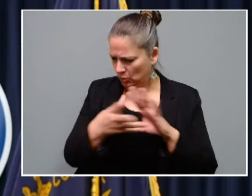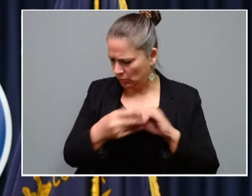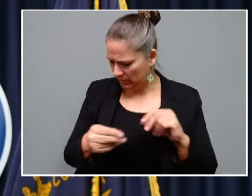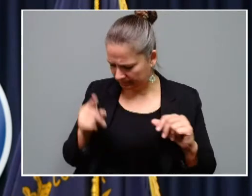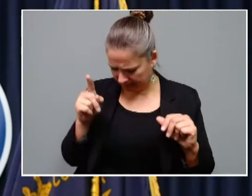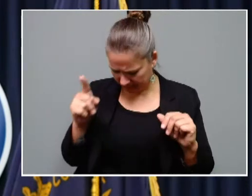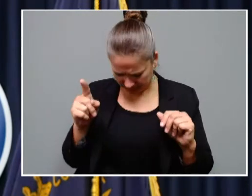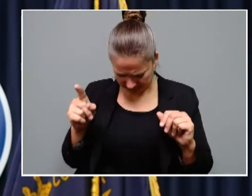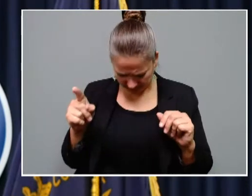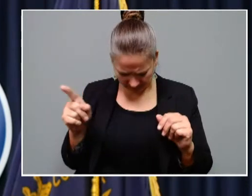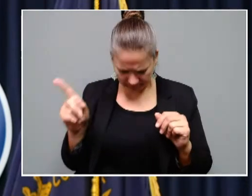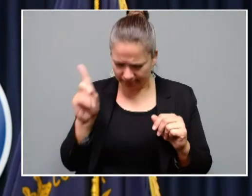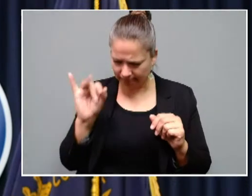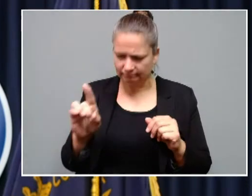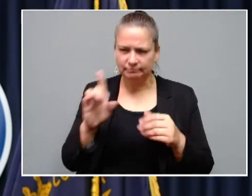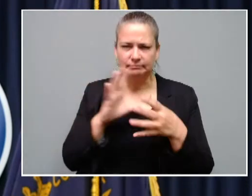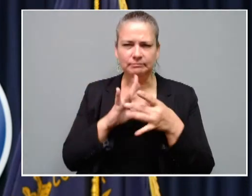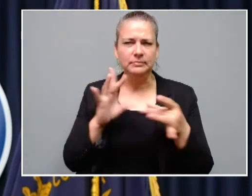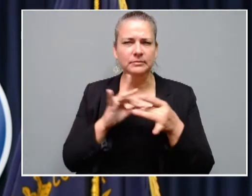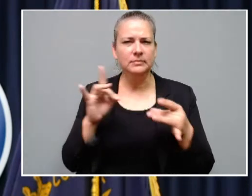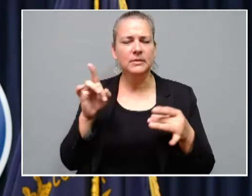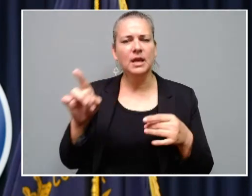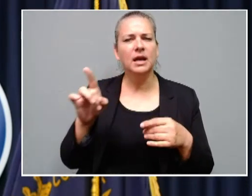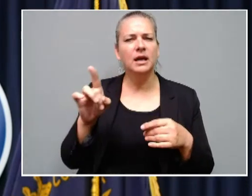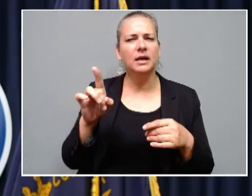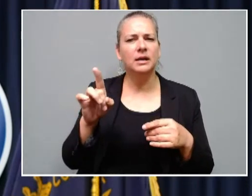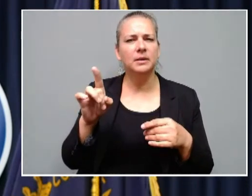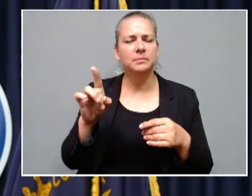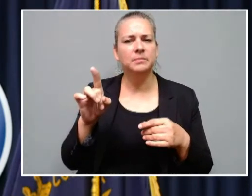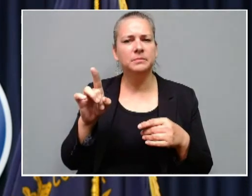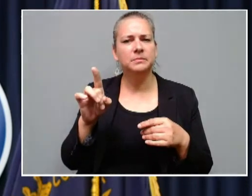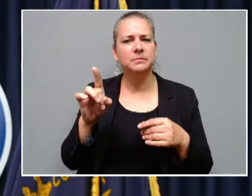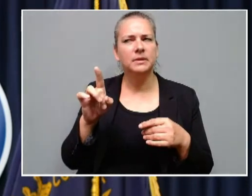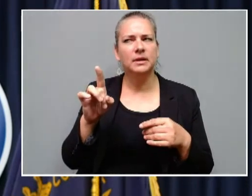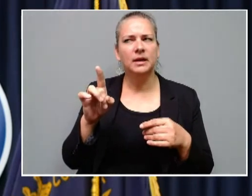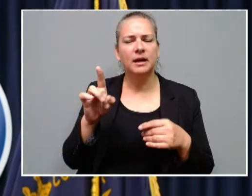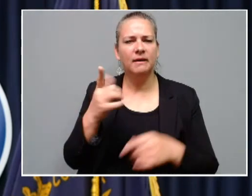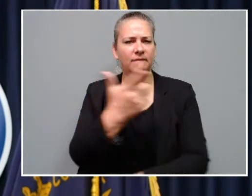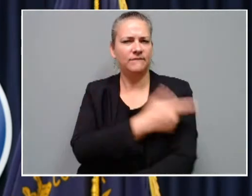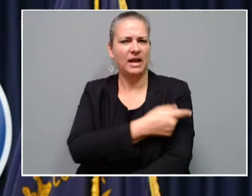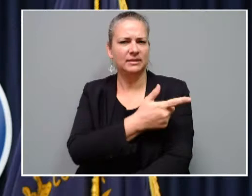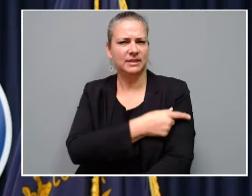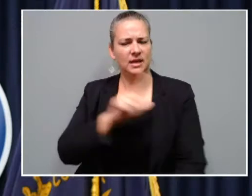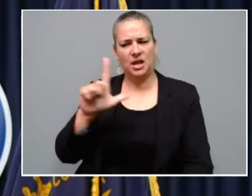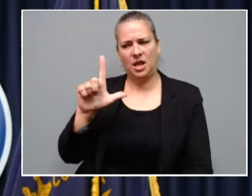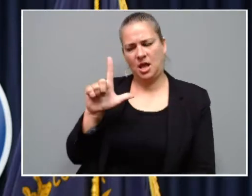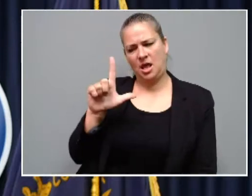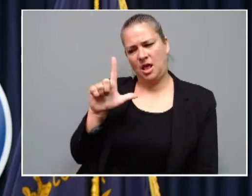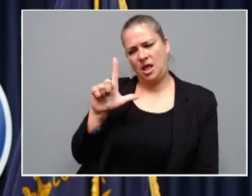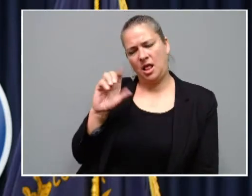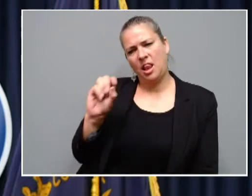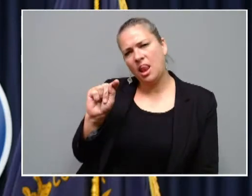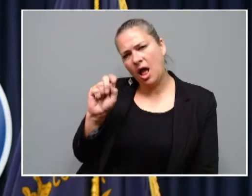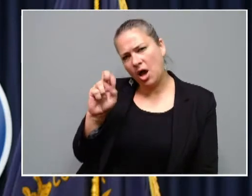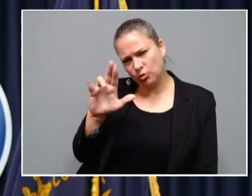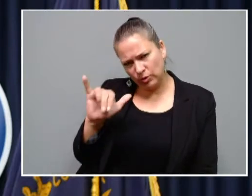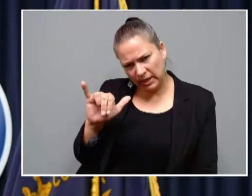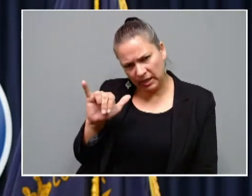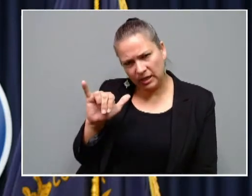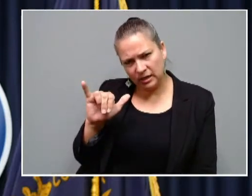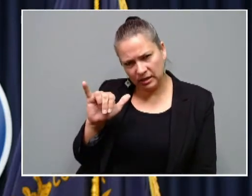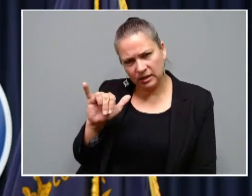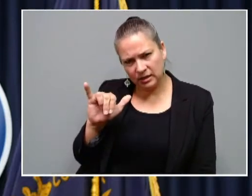of vaccine lotteries. And having lived this and having made the battlefield decisions,